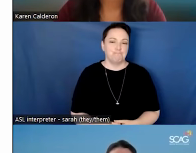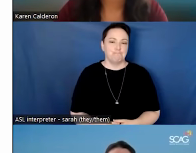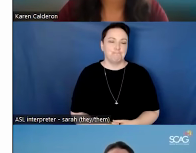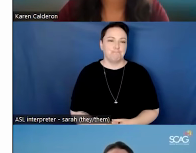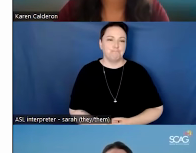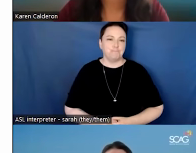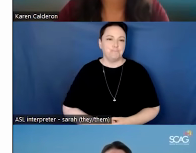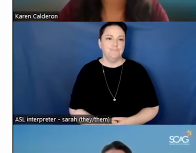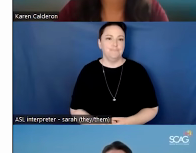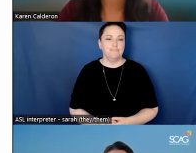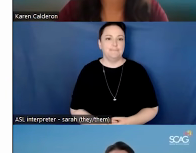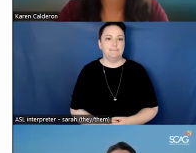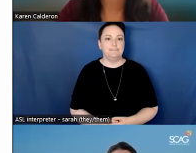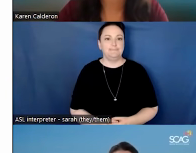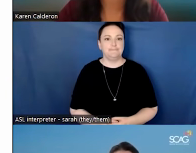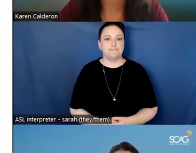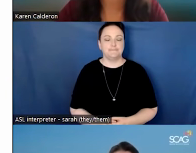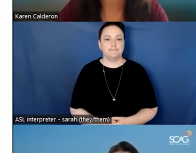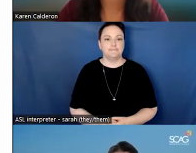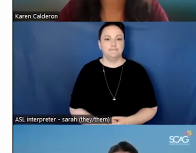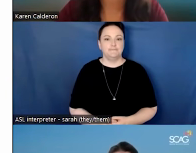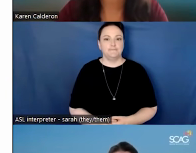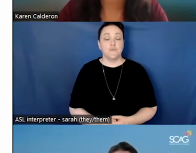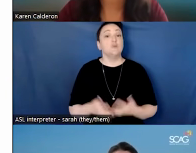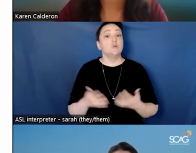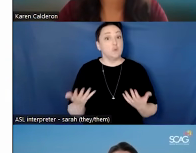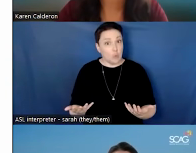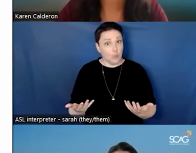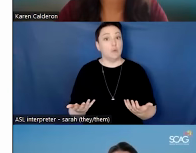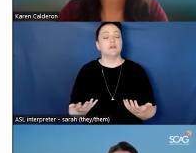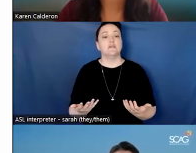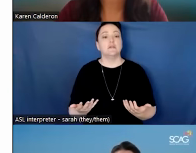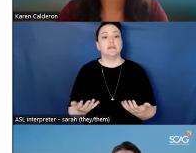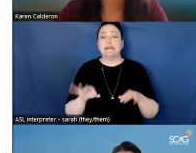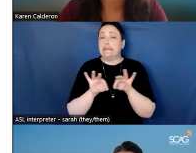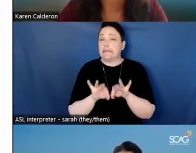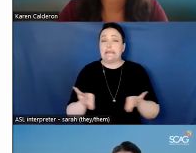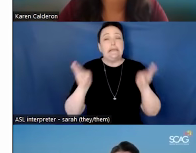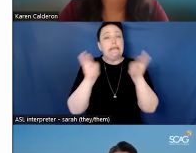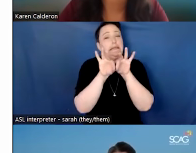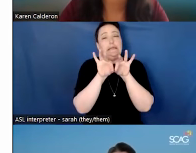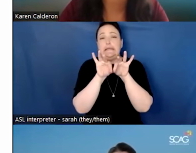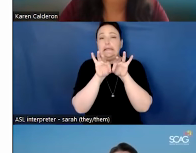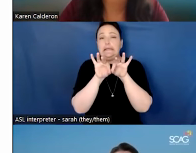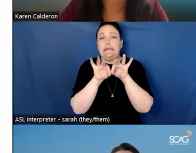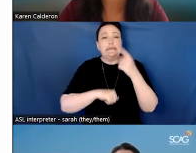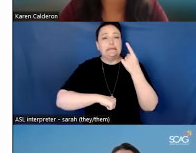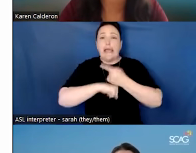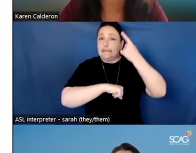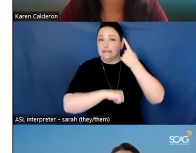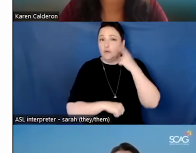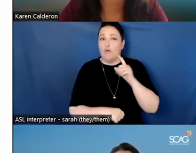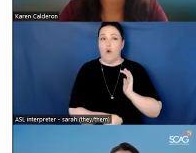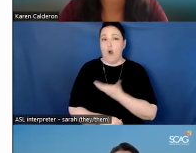So I did want to just give everyone an overview of what the key milestones are for our PEIR process. It's a